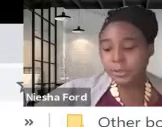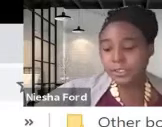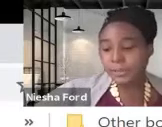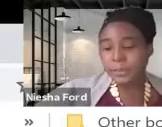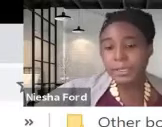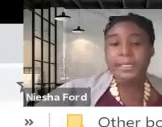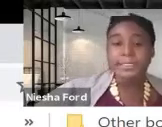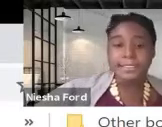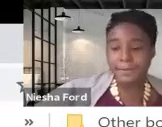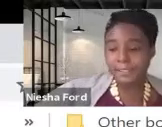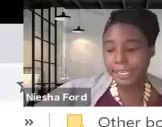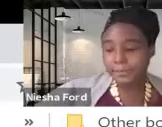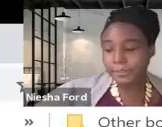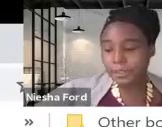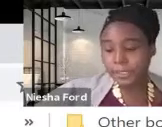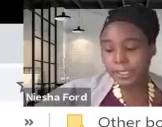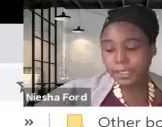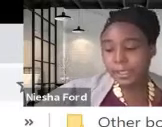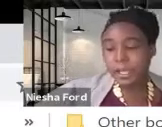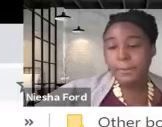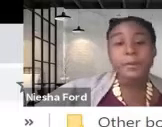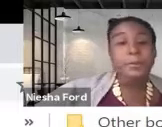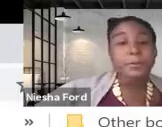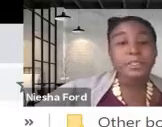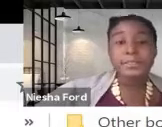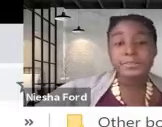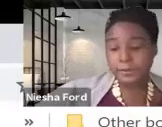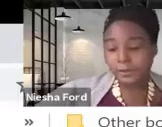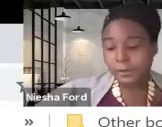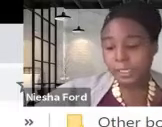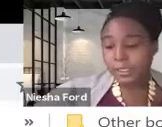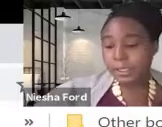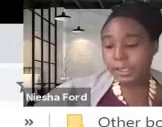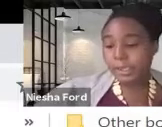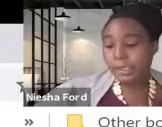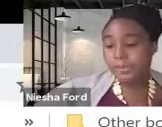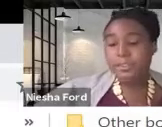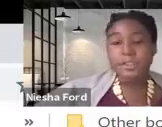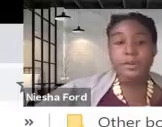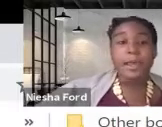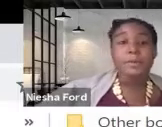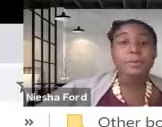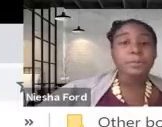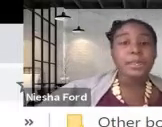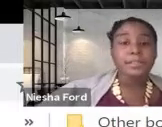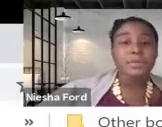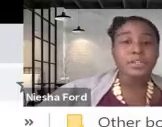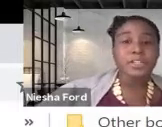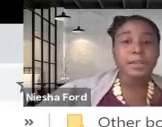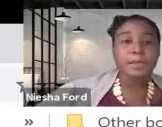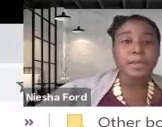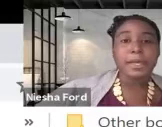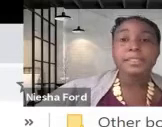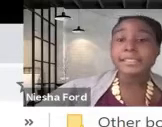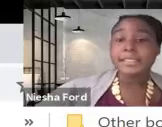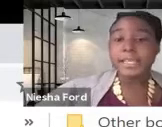during this workshop because it is very time consuming, but we will be doing some interviewing. So I will plug this